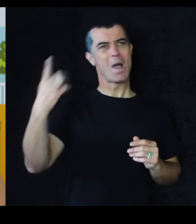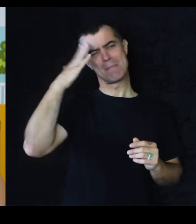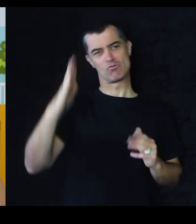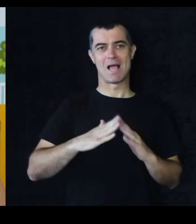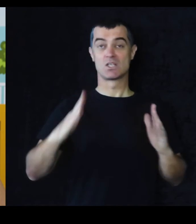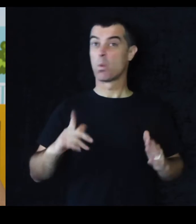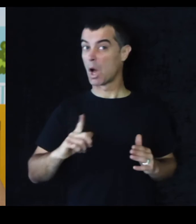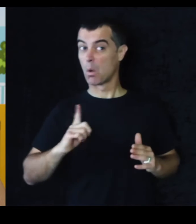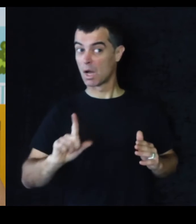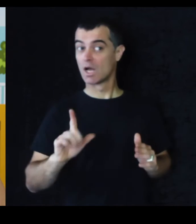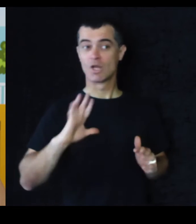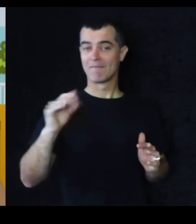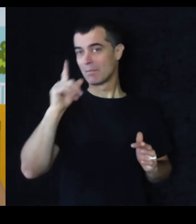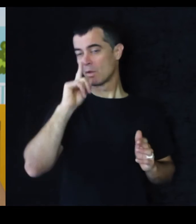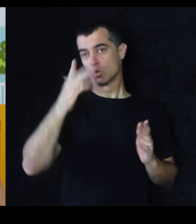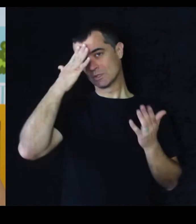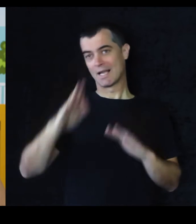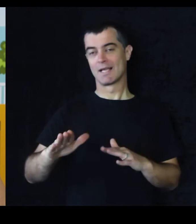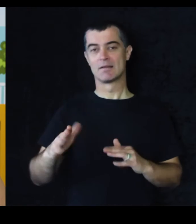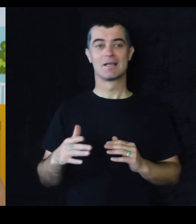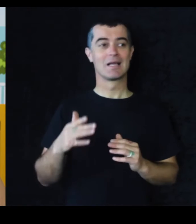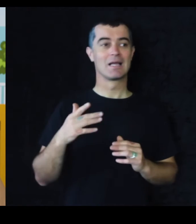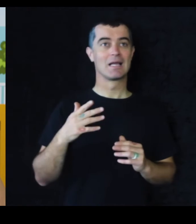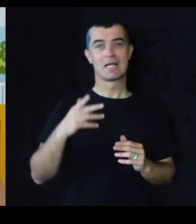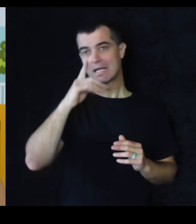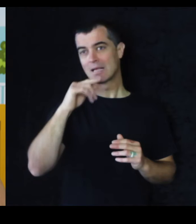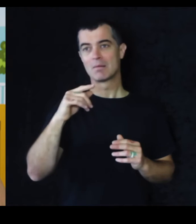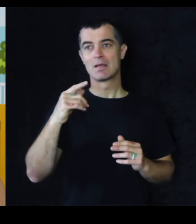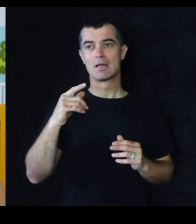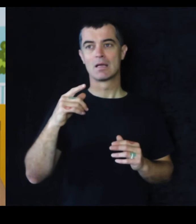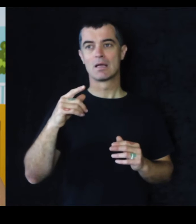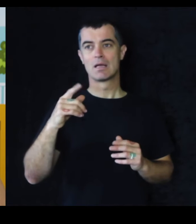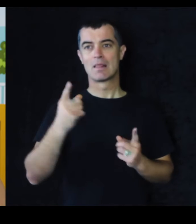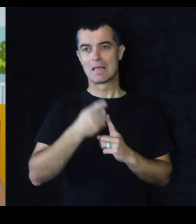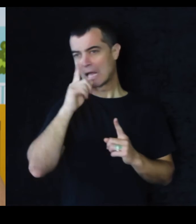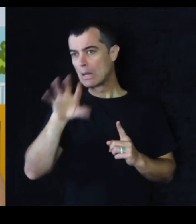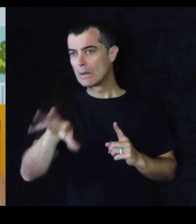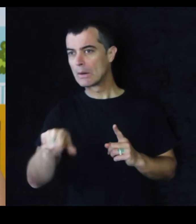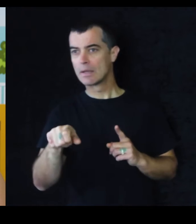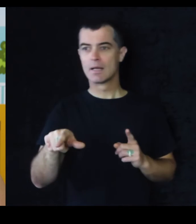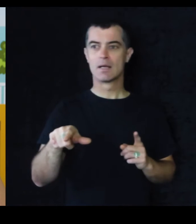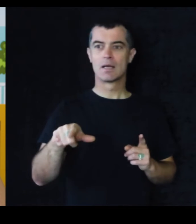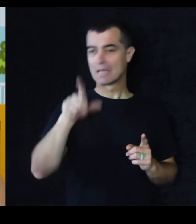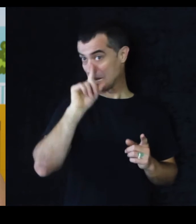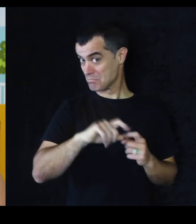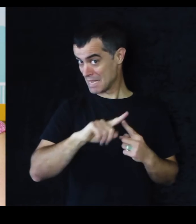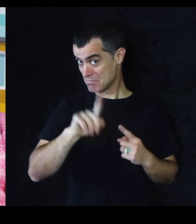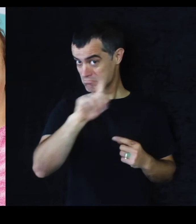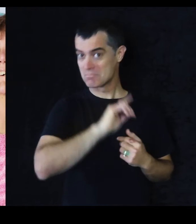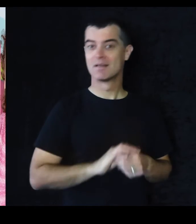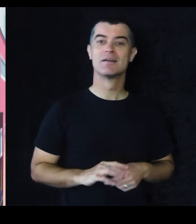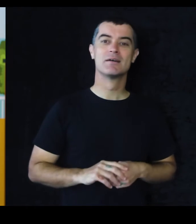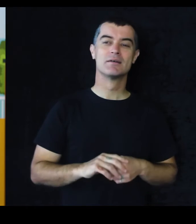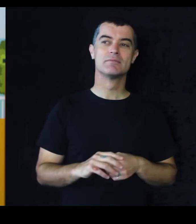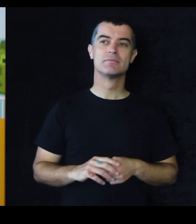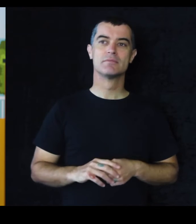the reason why, because then I don't have to have people staying over, because then there can be finger lifting around. There can be.